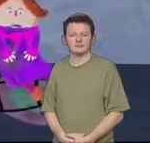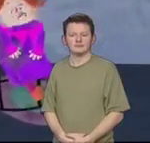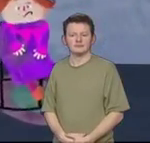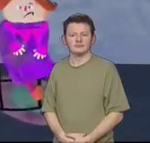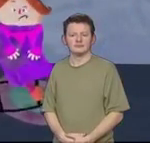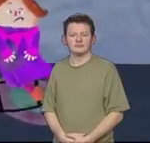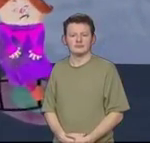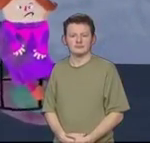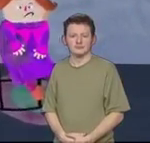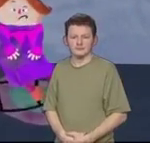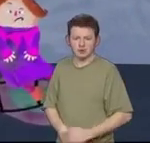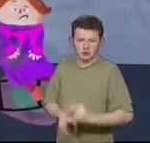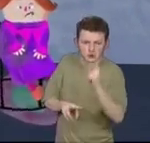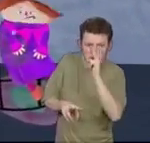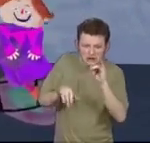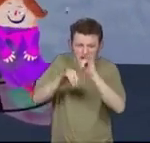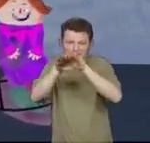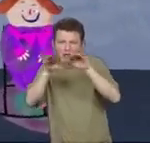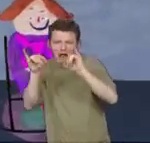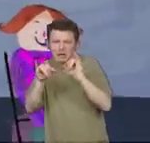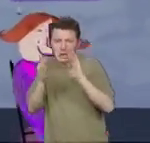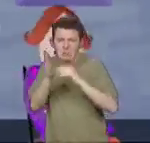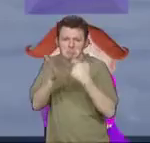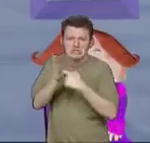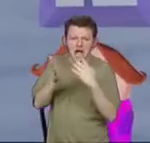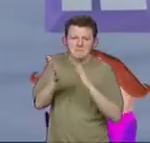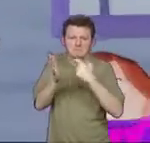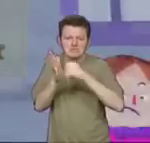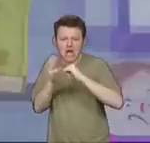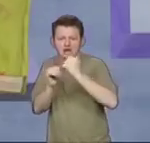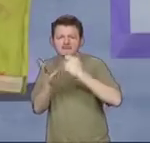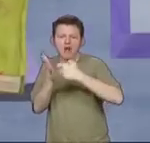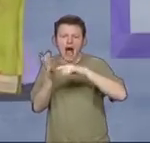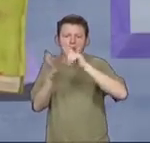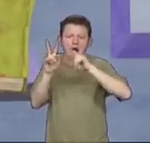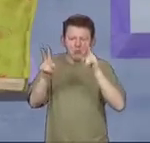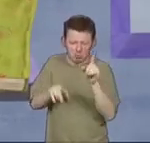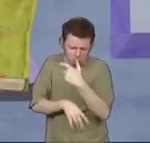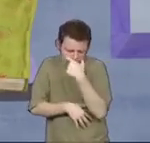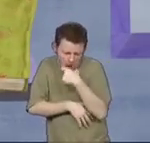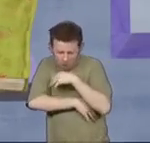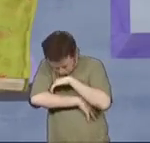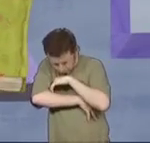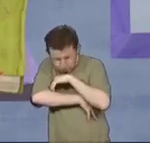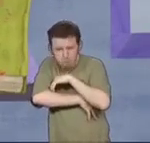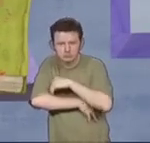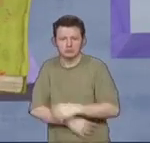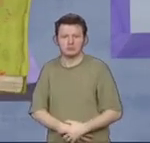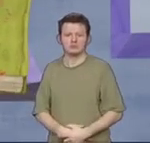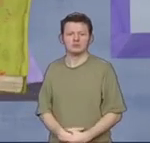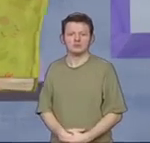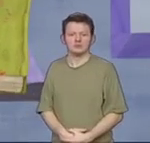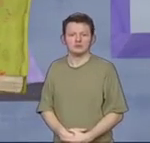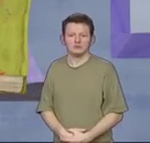Boffin the Big Book sat on a dusty shelf in old Mr. and Mrs. Grumble's house. He was very sad. Here I